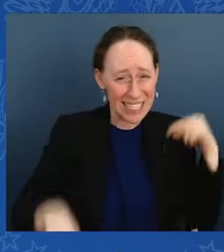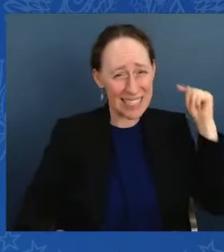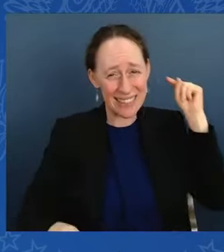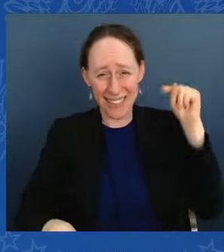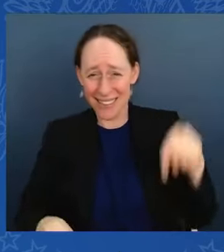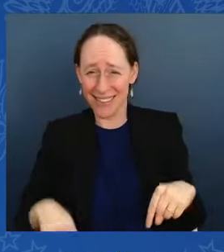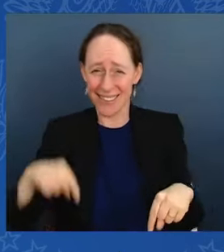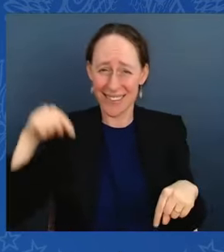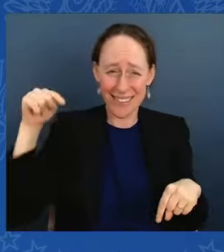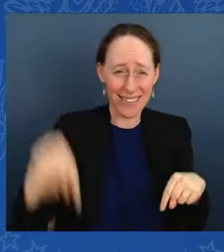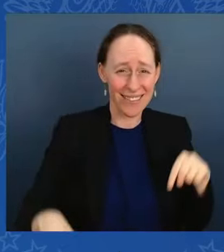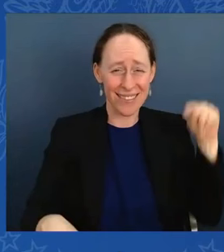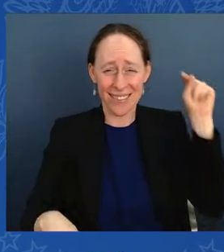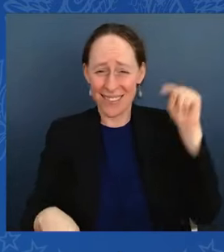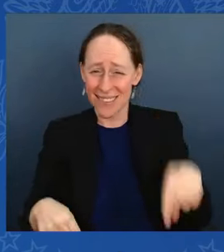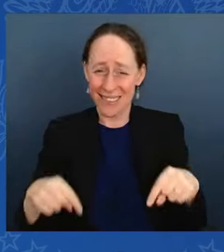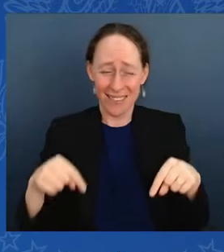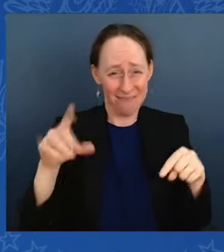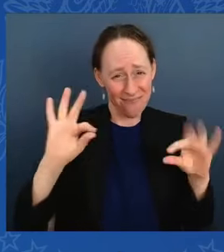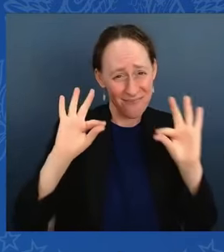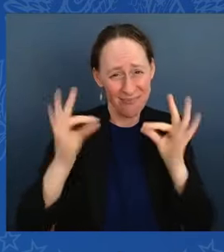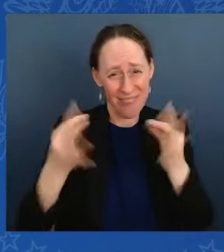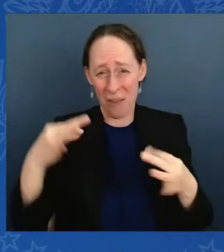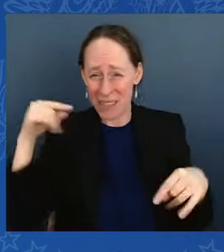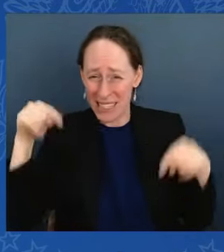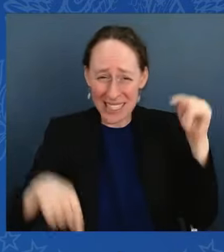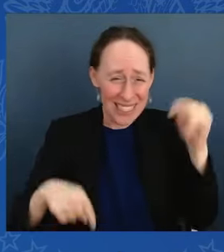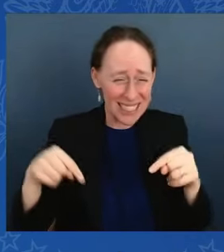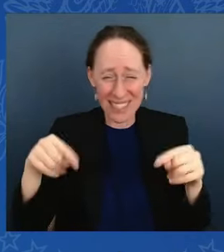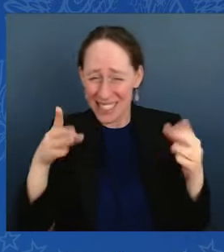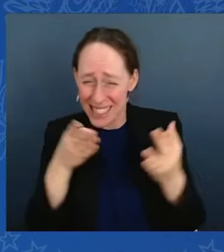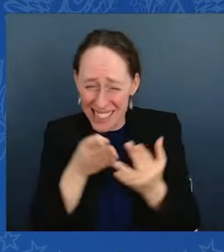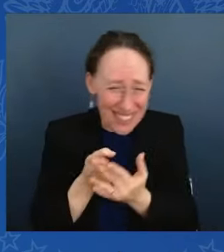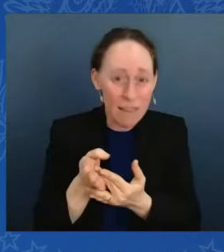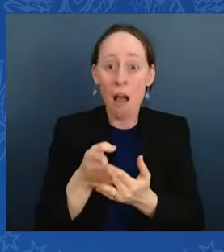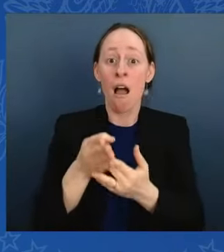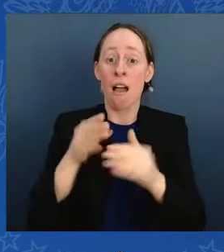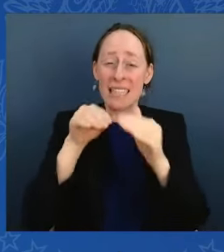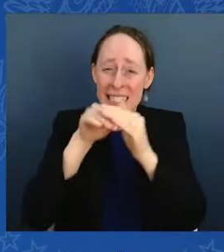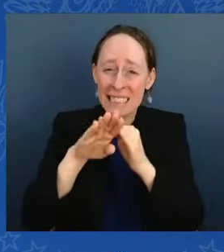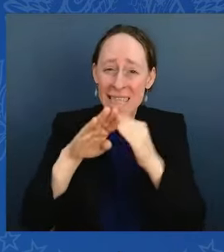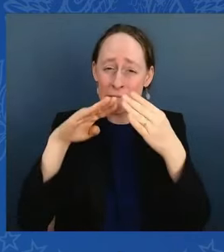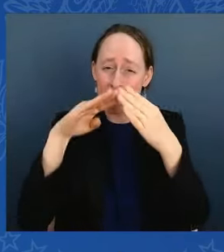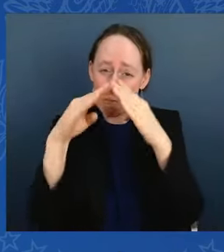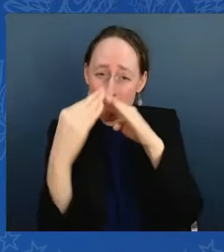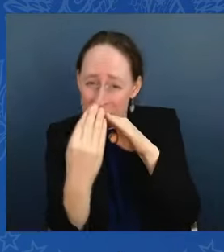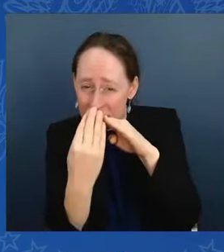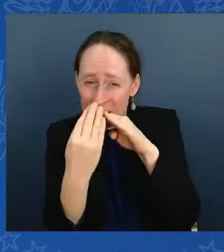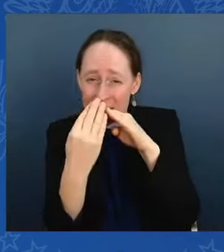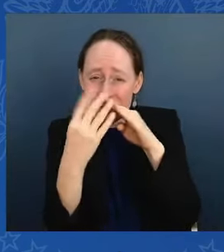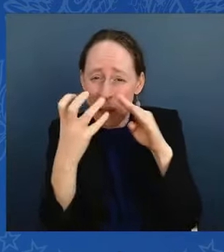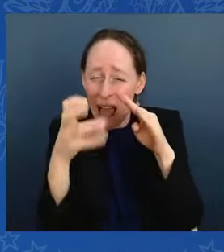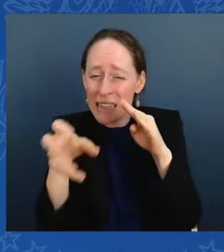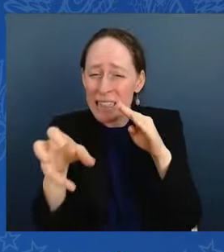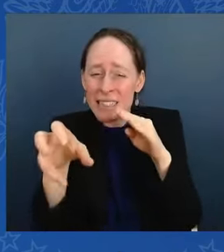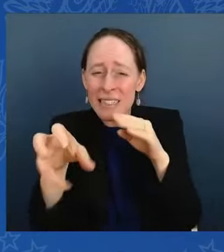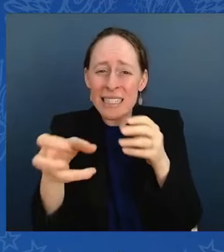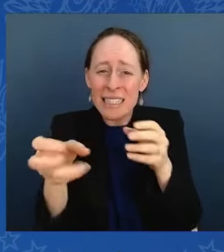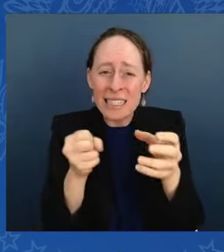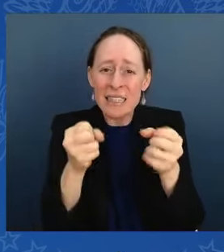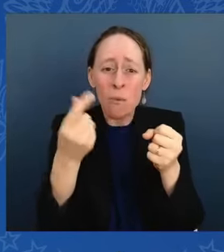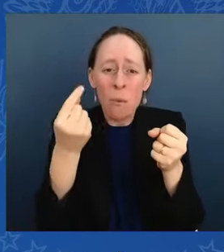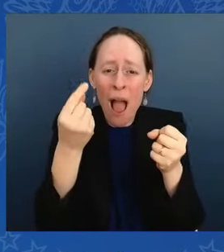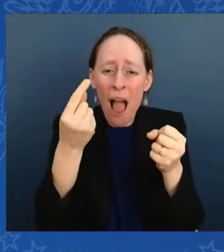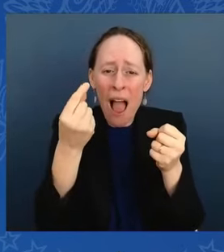was just receive, get back what they lost. They lost their home, but they were even more